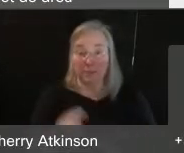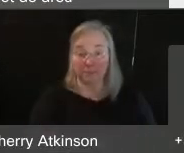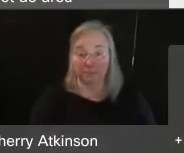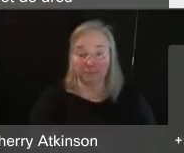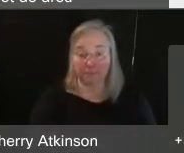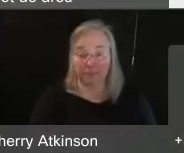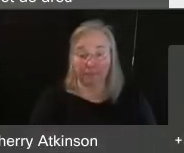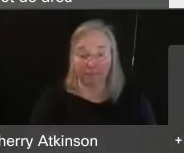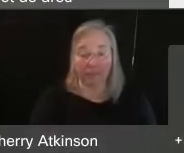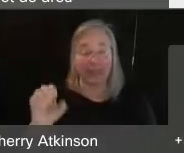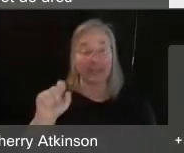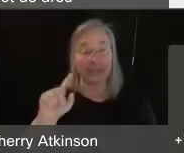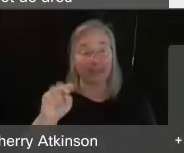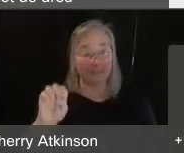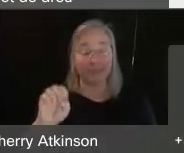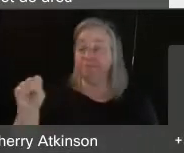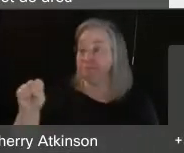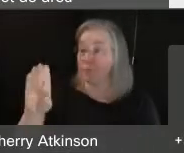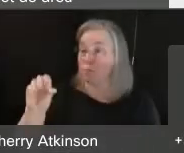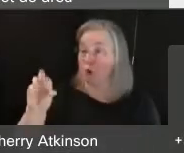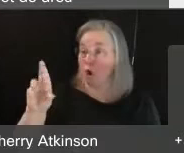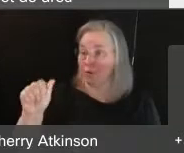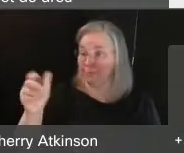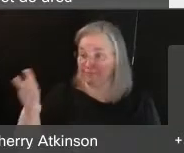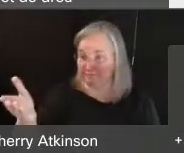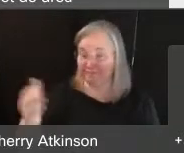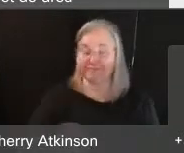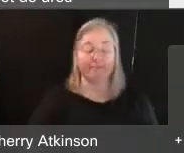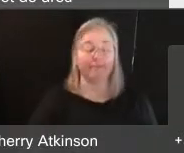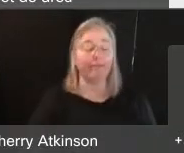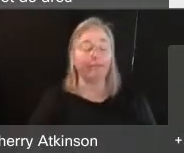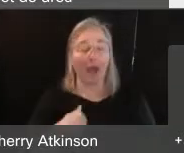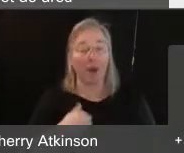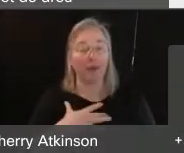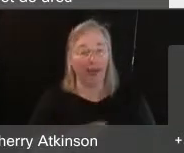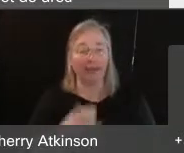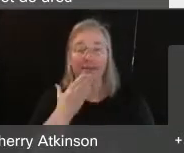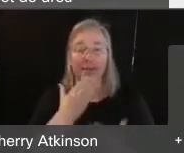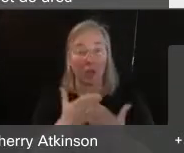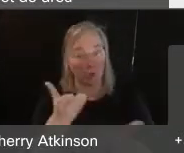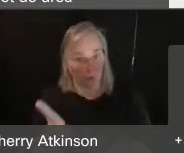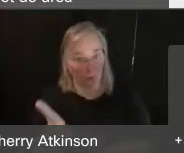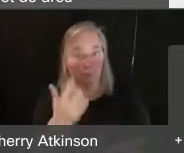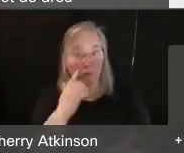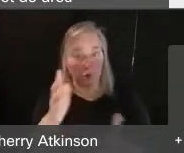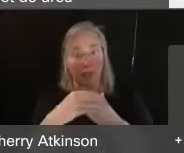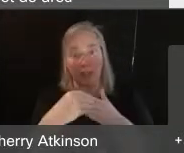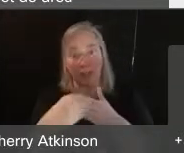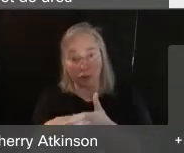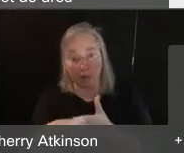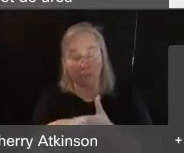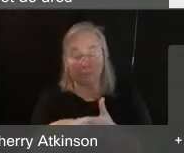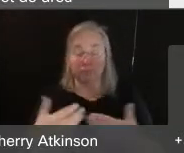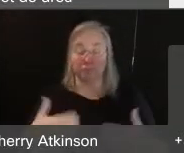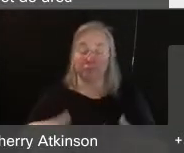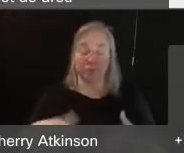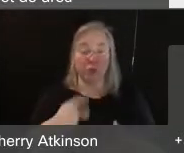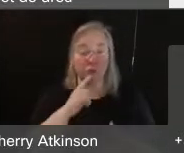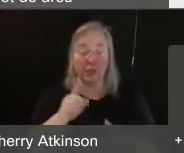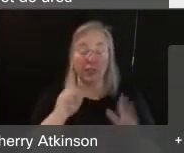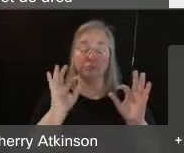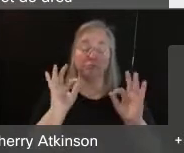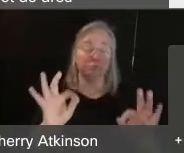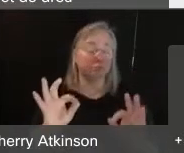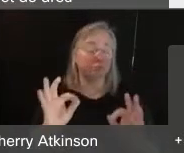Steve? Yes, Barbara. I'd like to thank you for your leadership. You're really a terrific listener, and I think